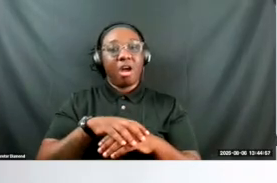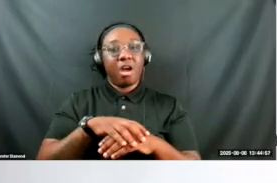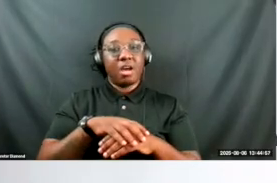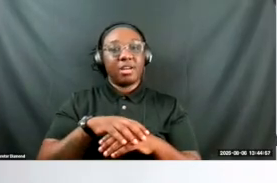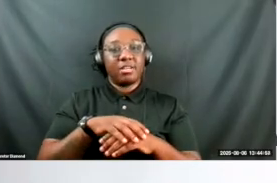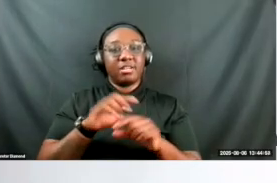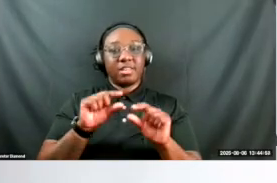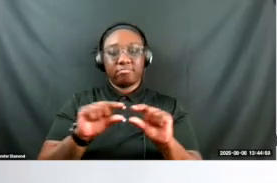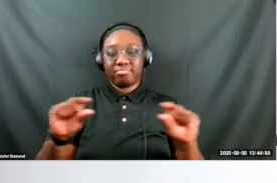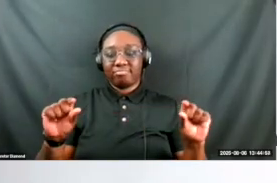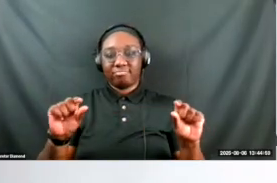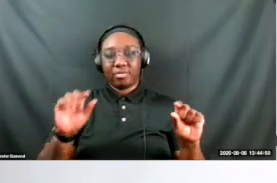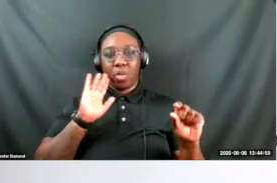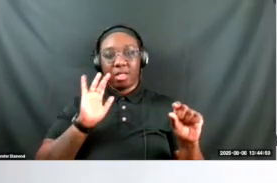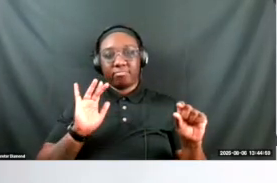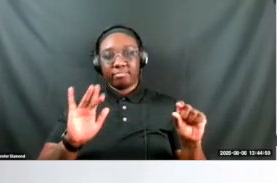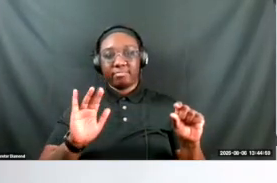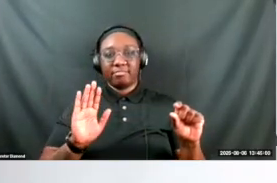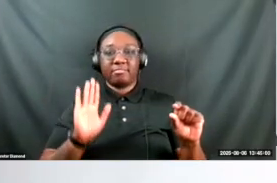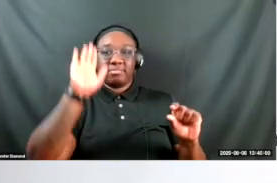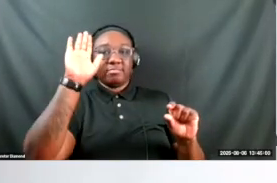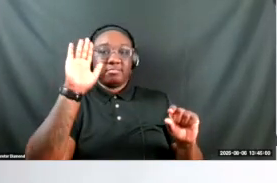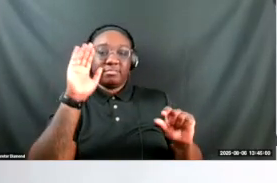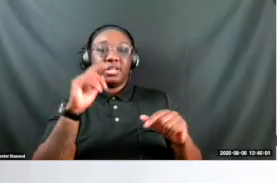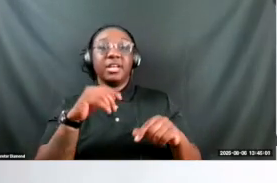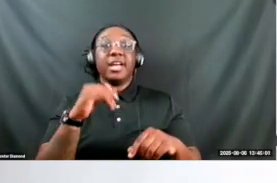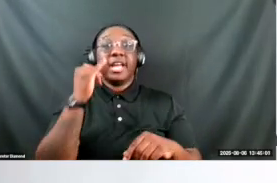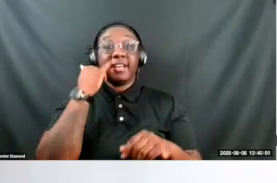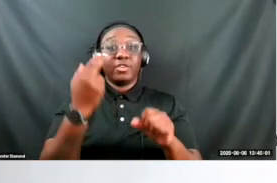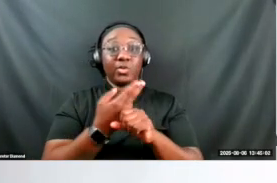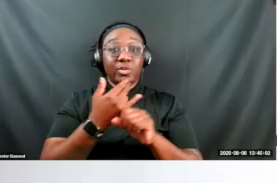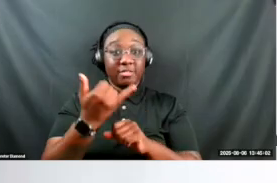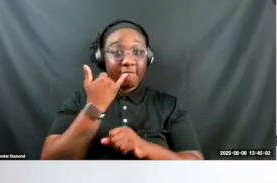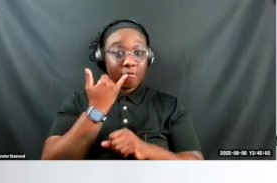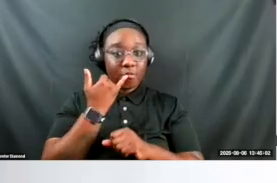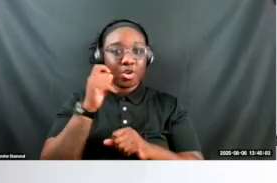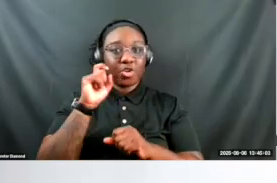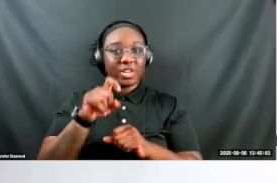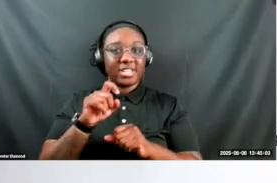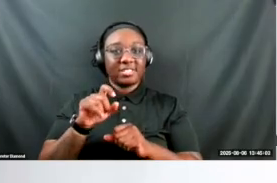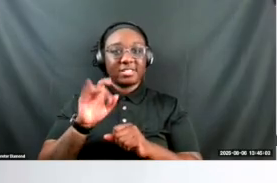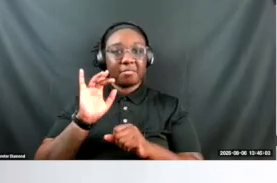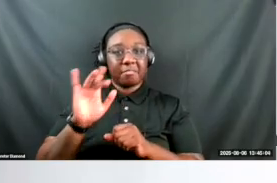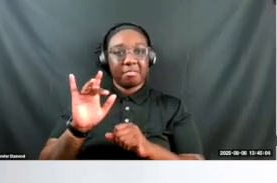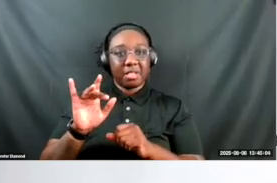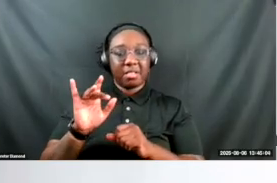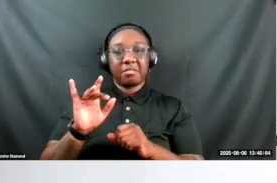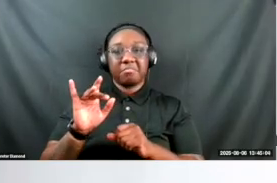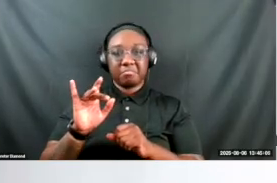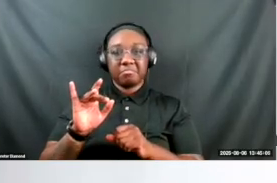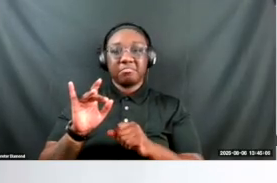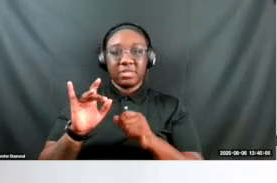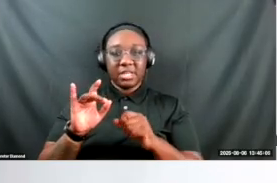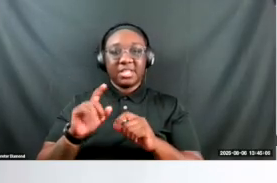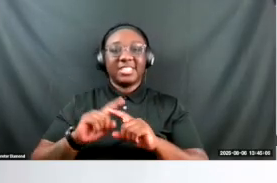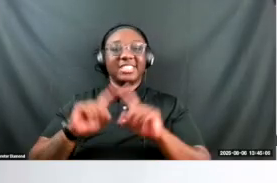or Reactions option on the Zoom navigation bar and then click on Raise Hand. For those using Zoom on a